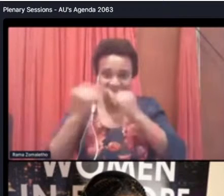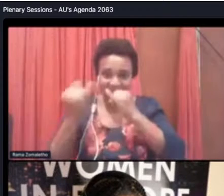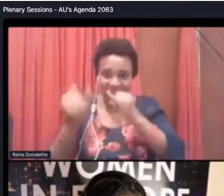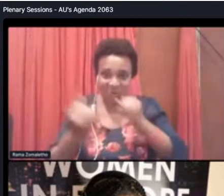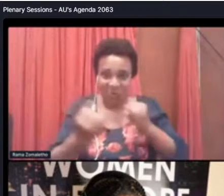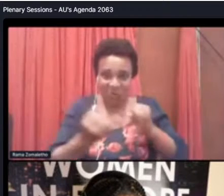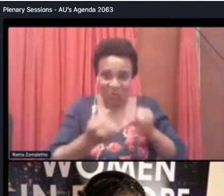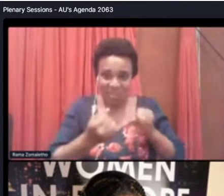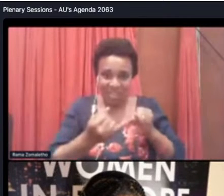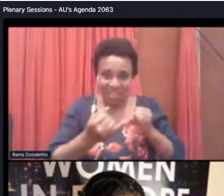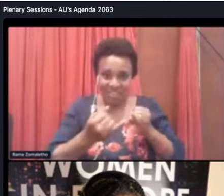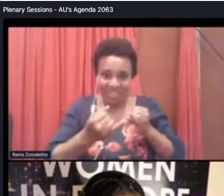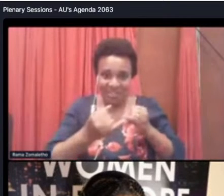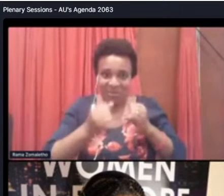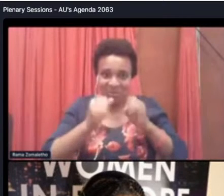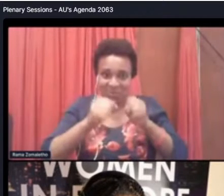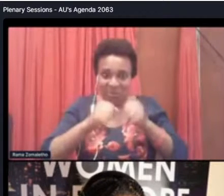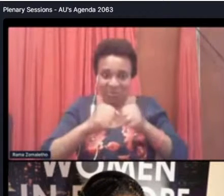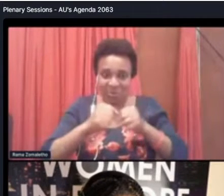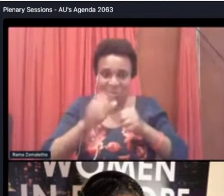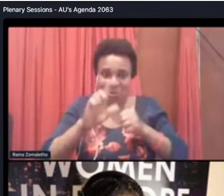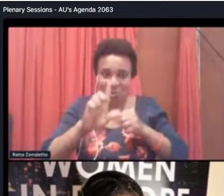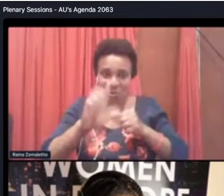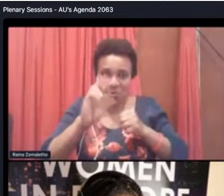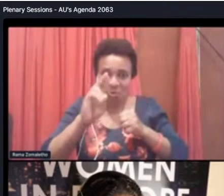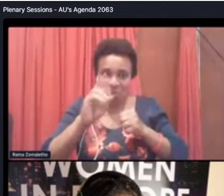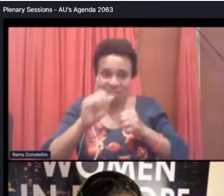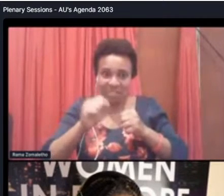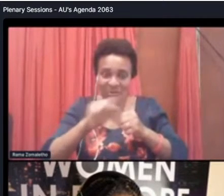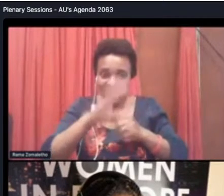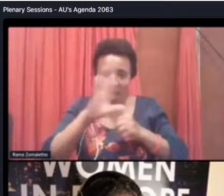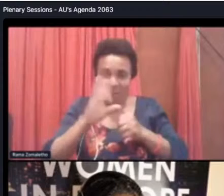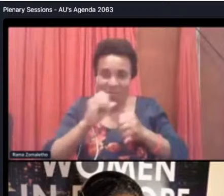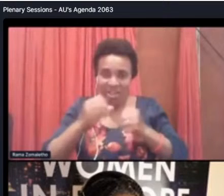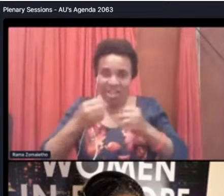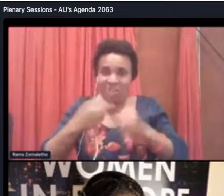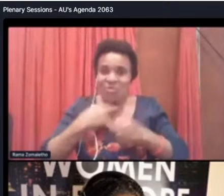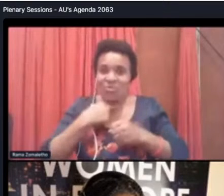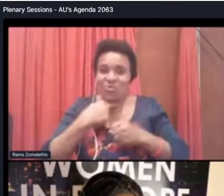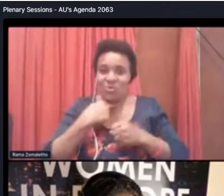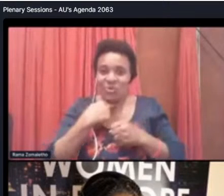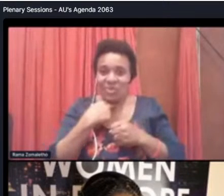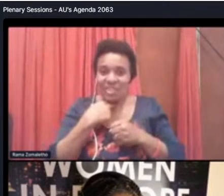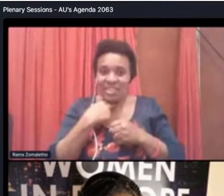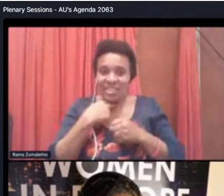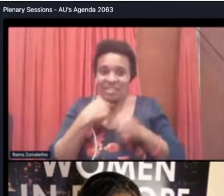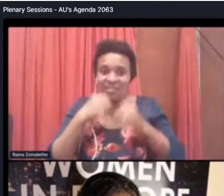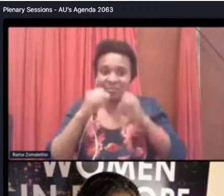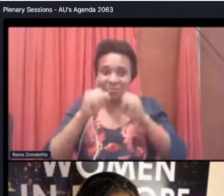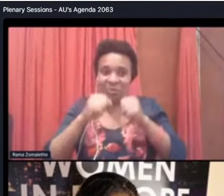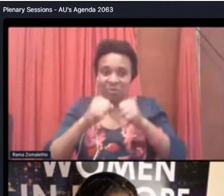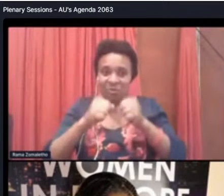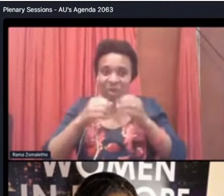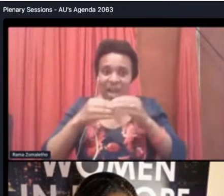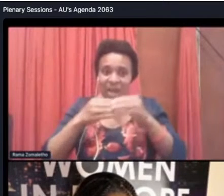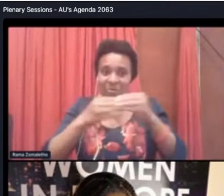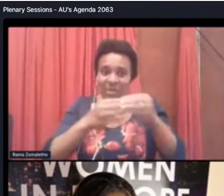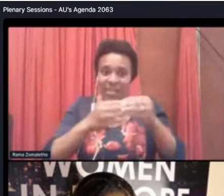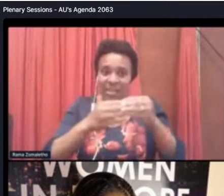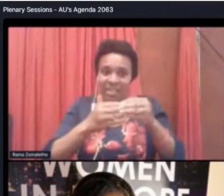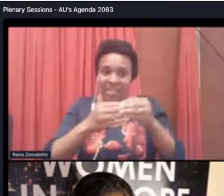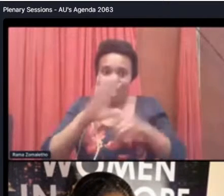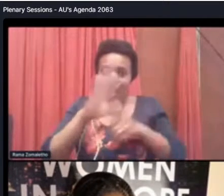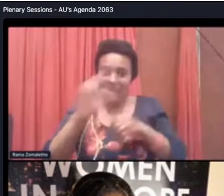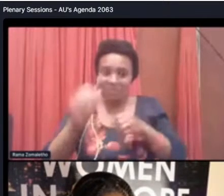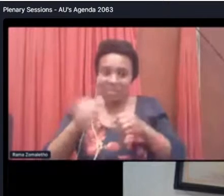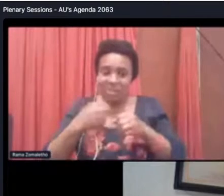My name is Amadou Cisse. I work for the African Union. Actually, currently, I'm heading the African Institute for